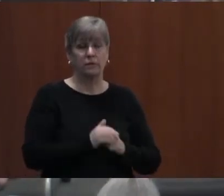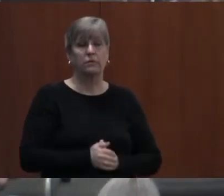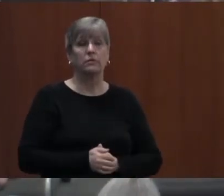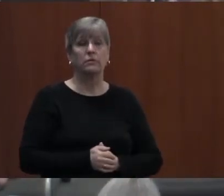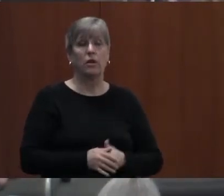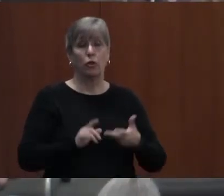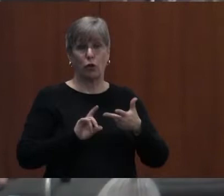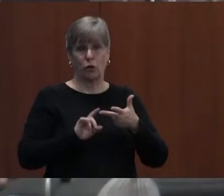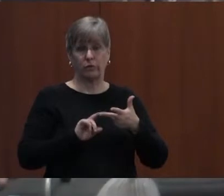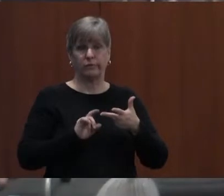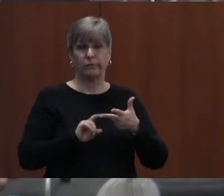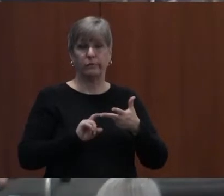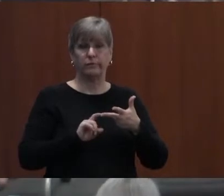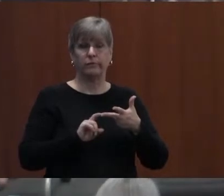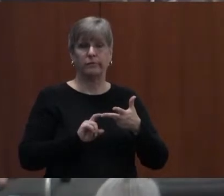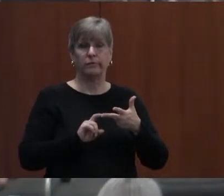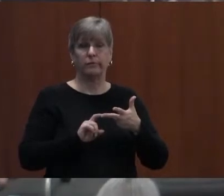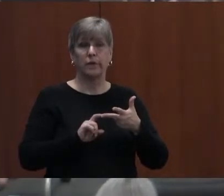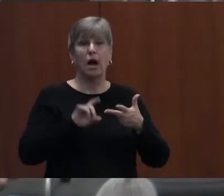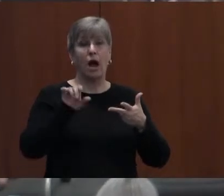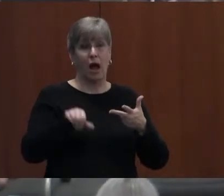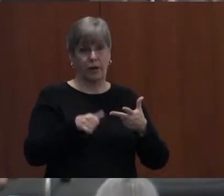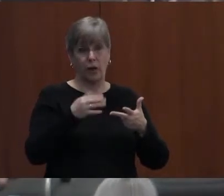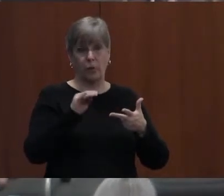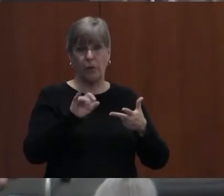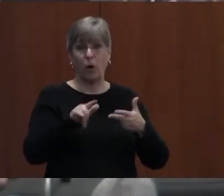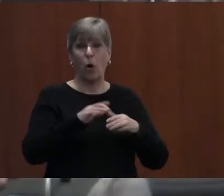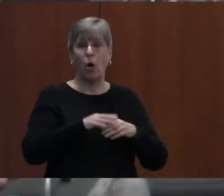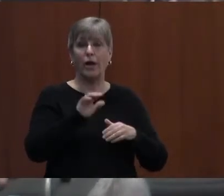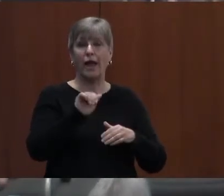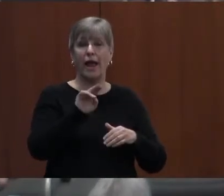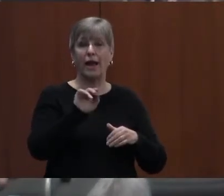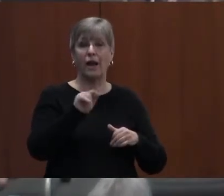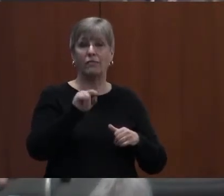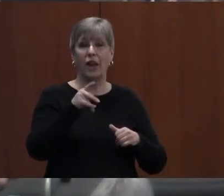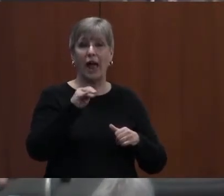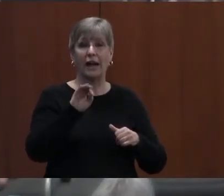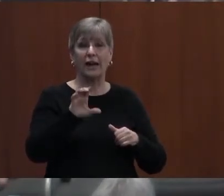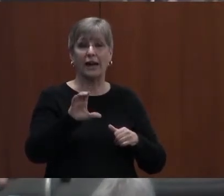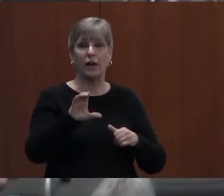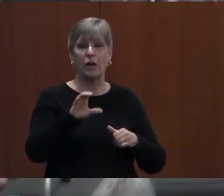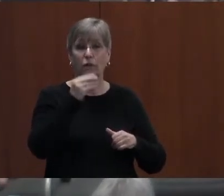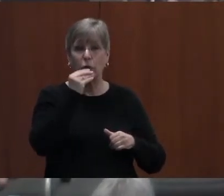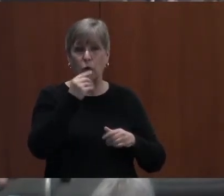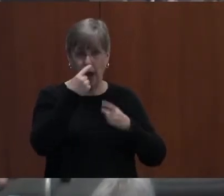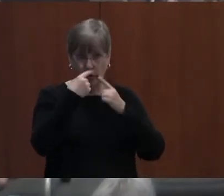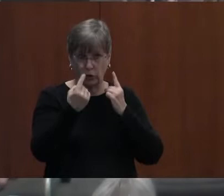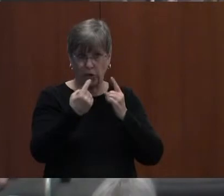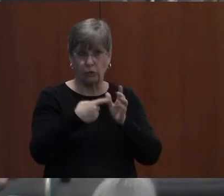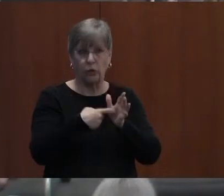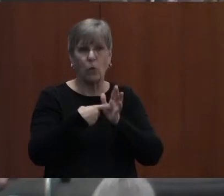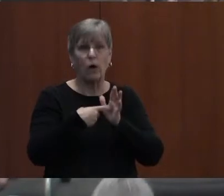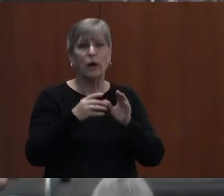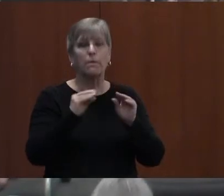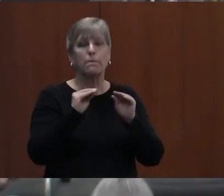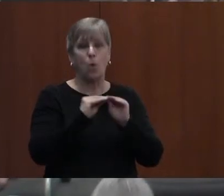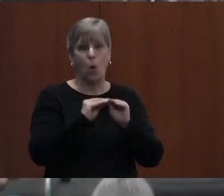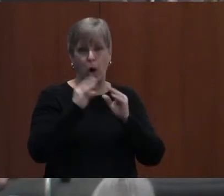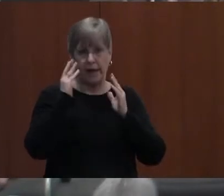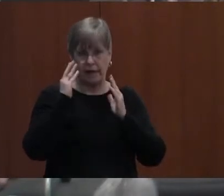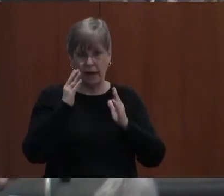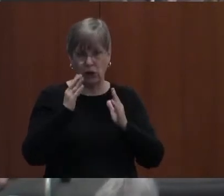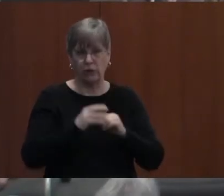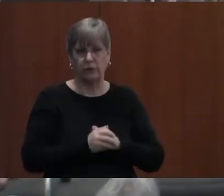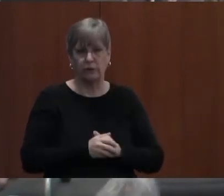Then thirdly, there's another one on anaphylactic food allergies, requiring more